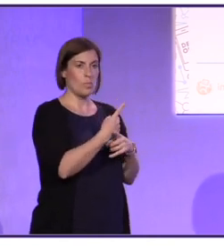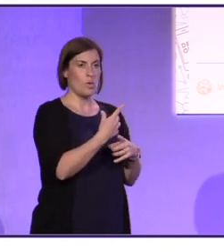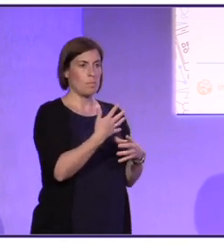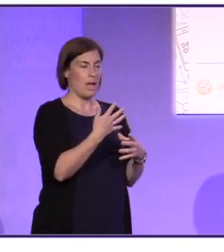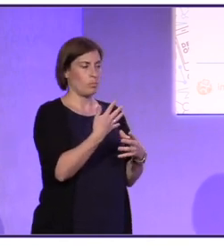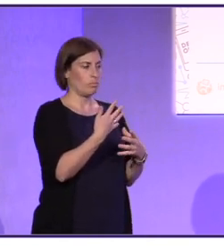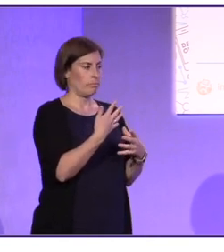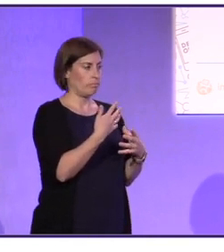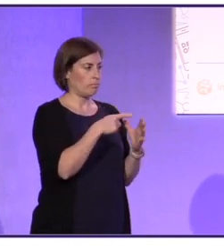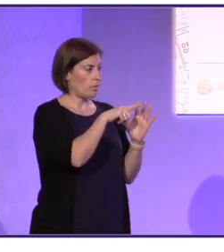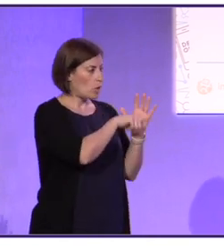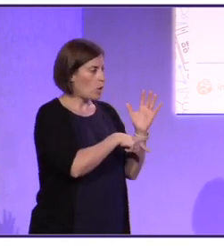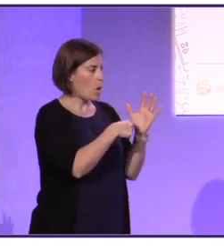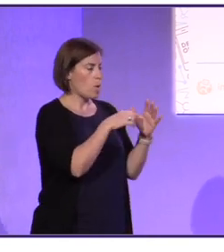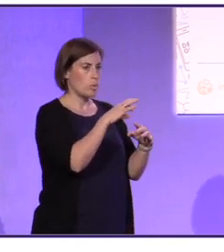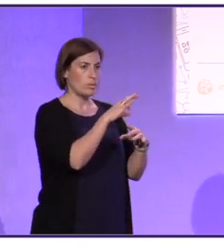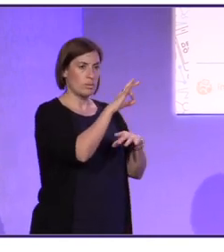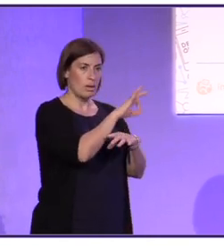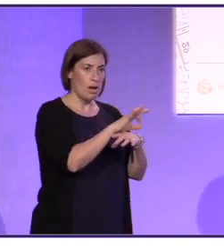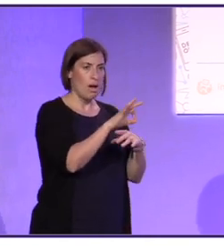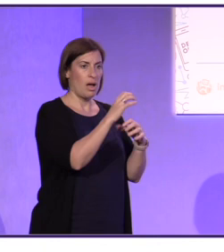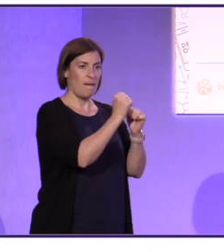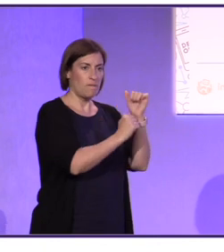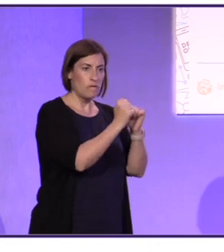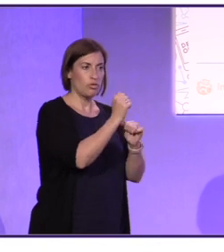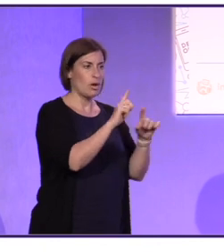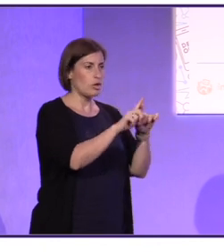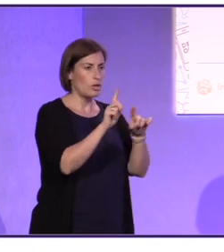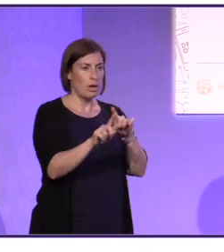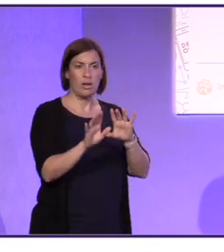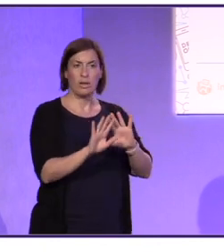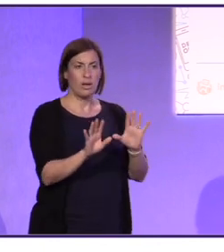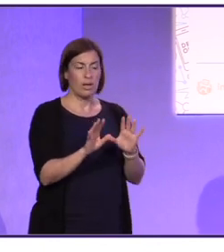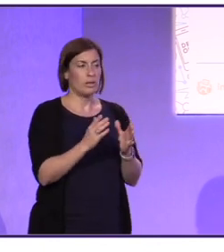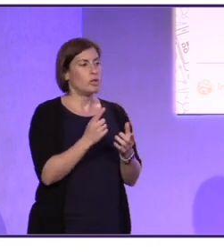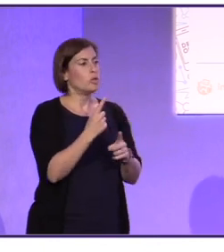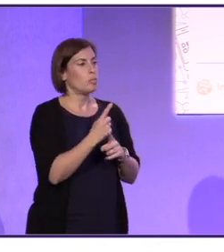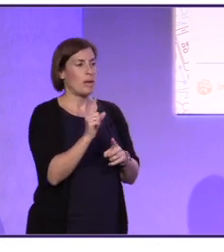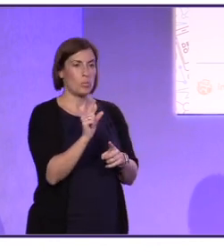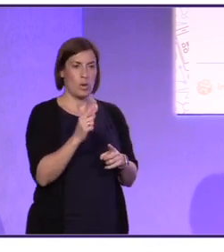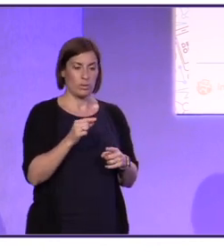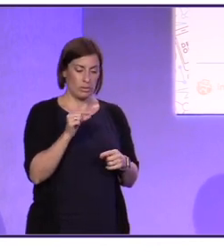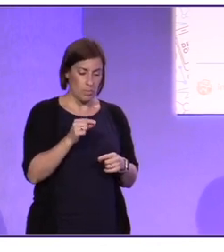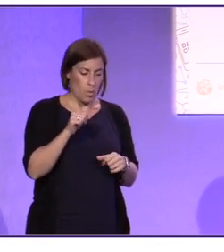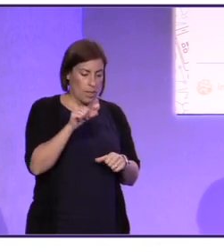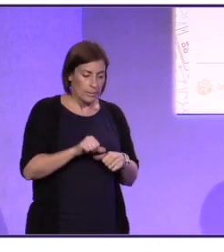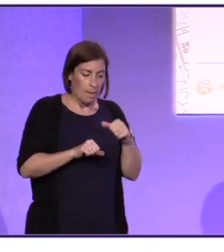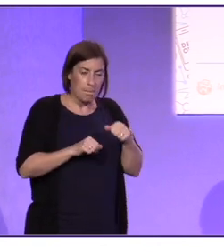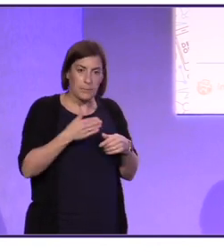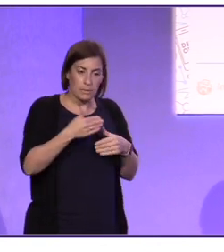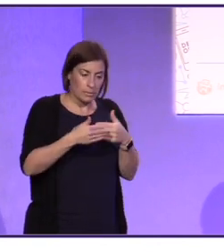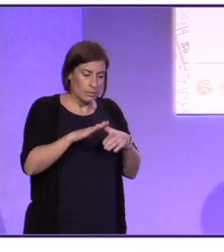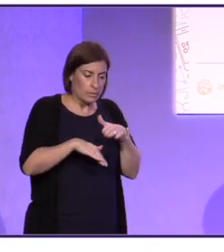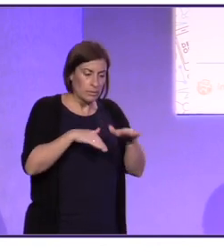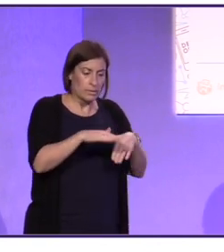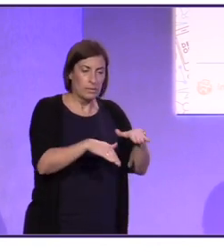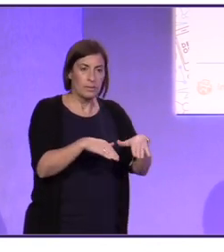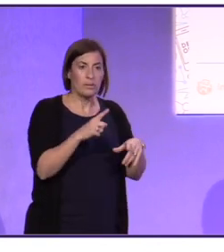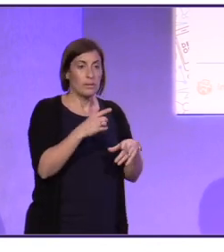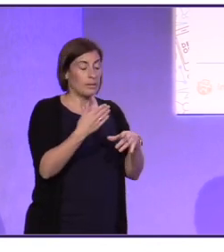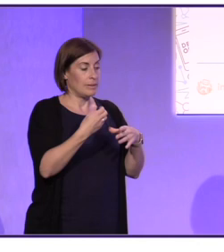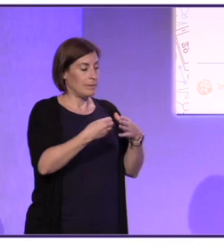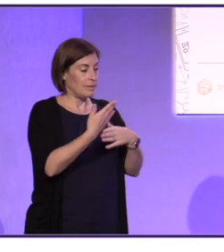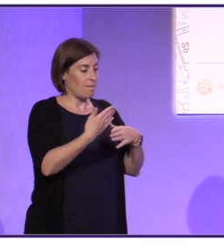This code is not about infrastructure. This code really is about baby steps. Because in the end, DevOps is about a mindset and a